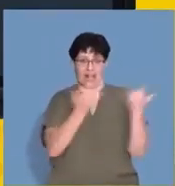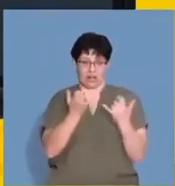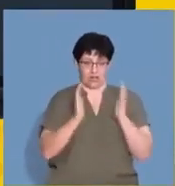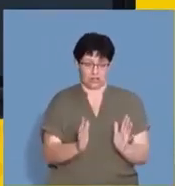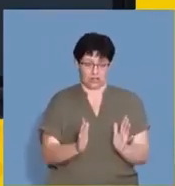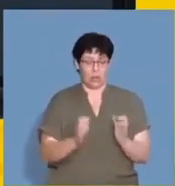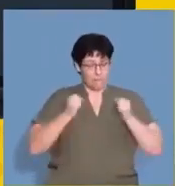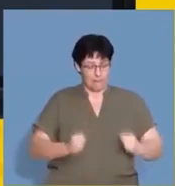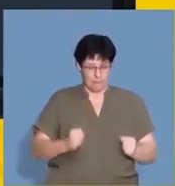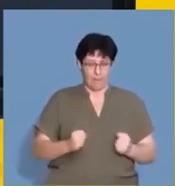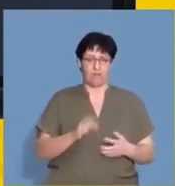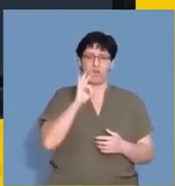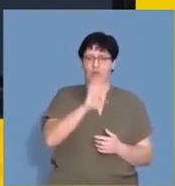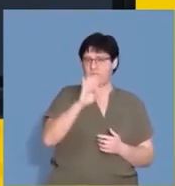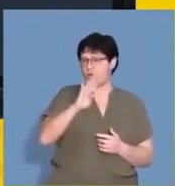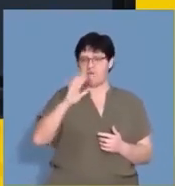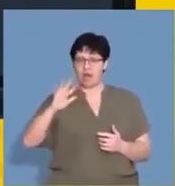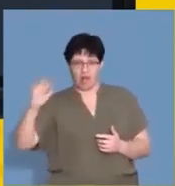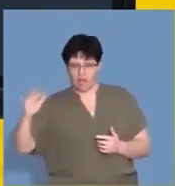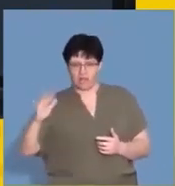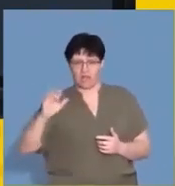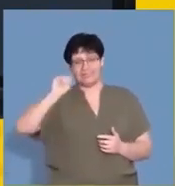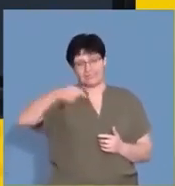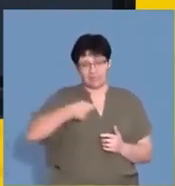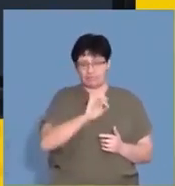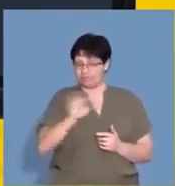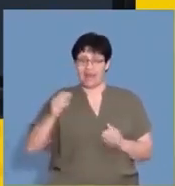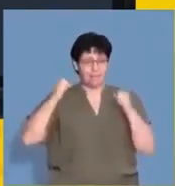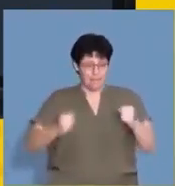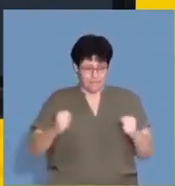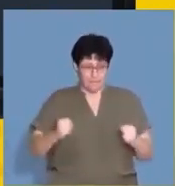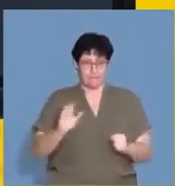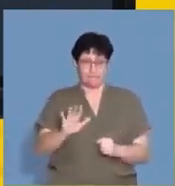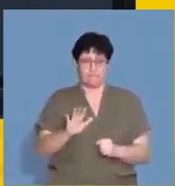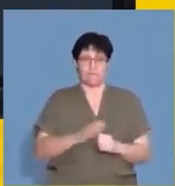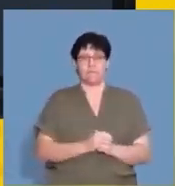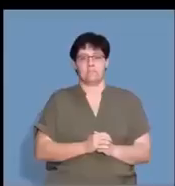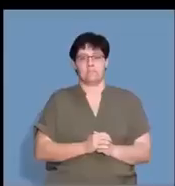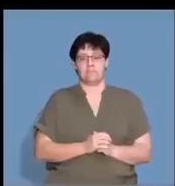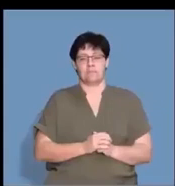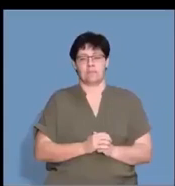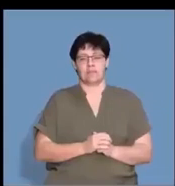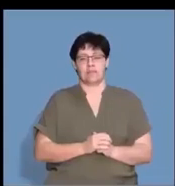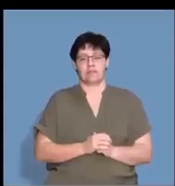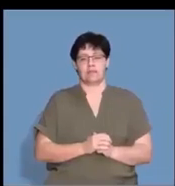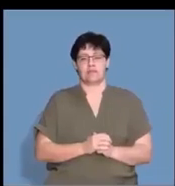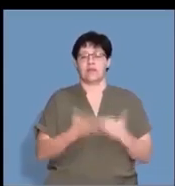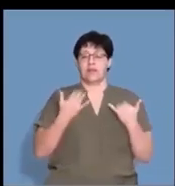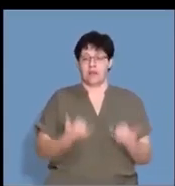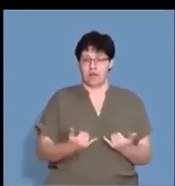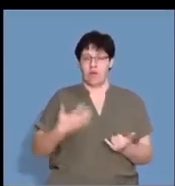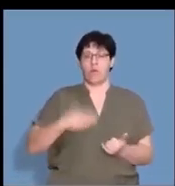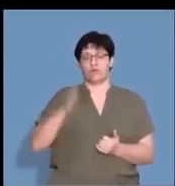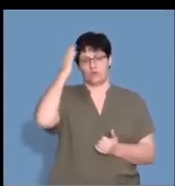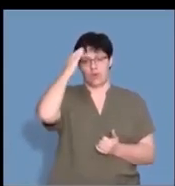calculation. So if they give you 3, 4, even 5 decimal places, just keep them in your calculations. Right, now I want to